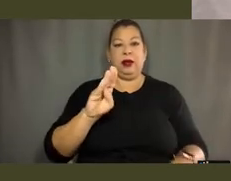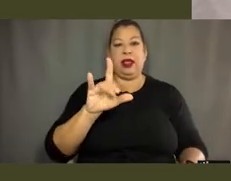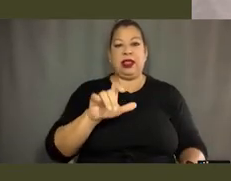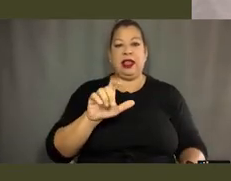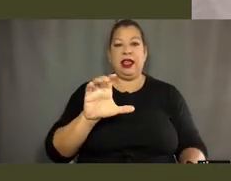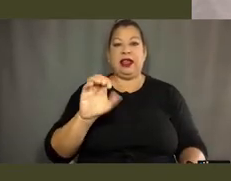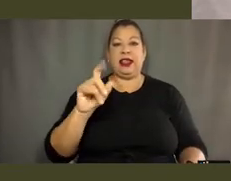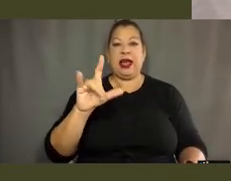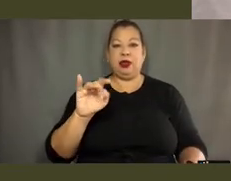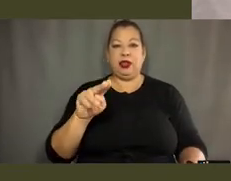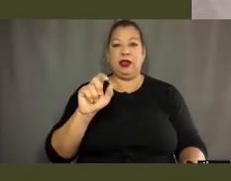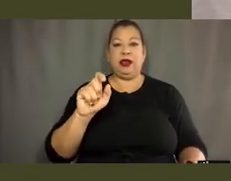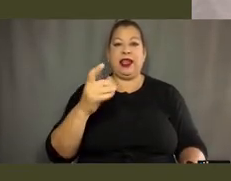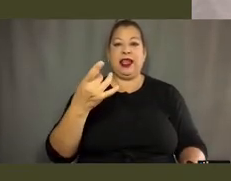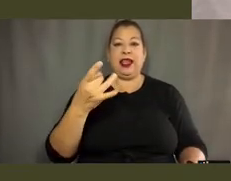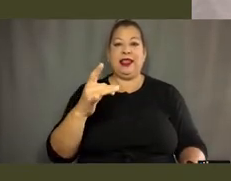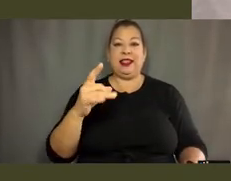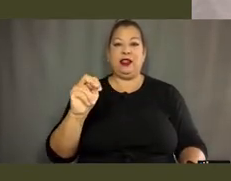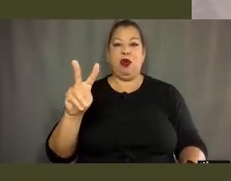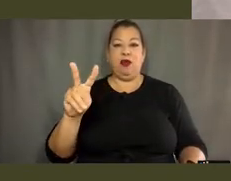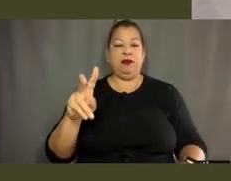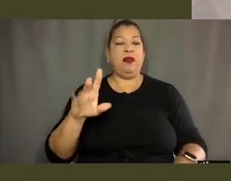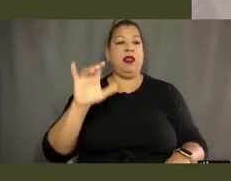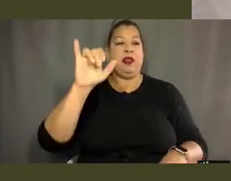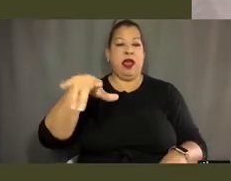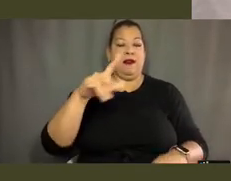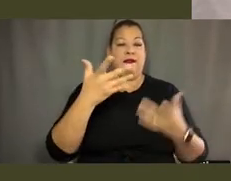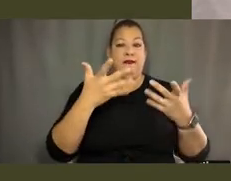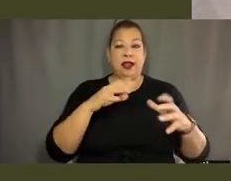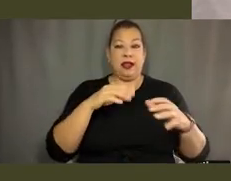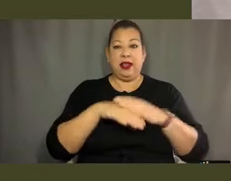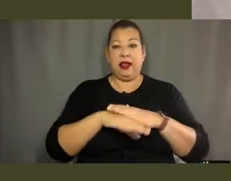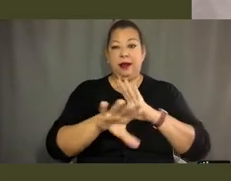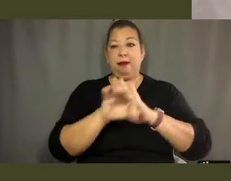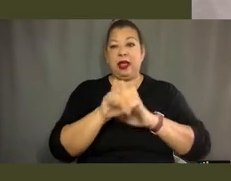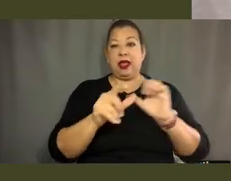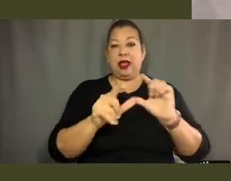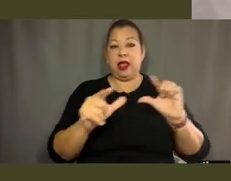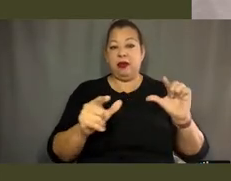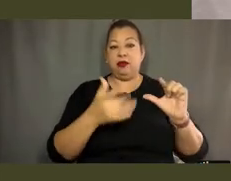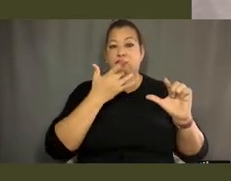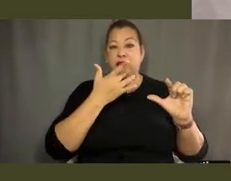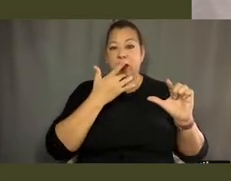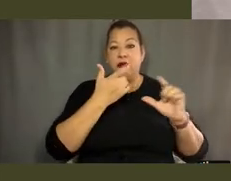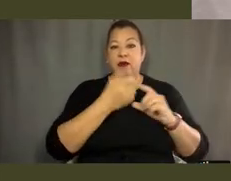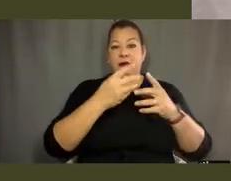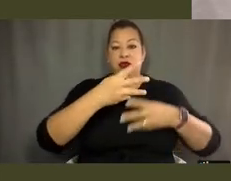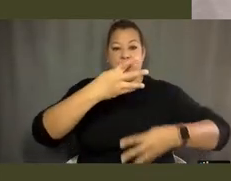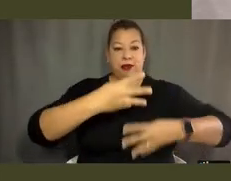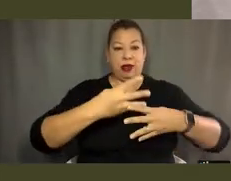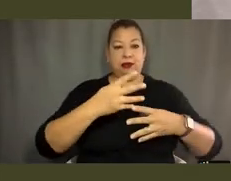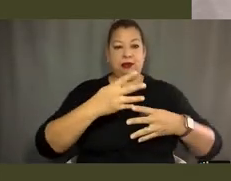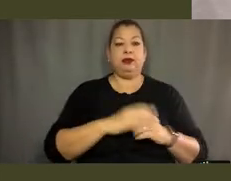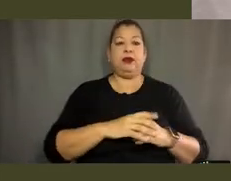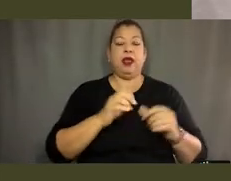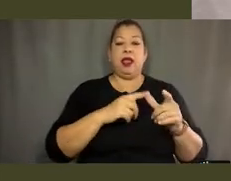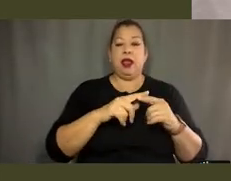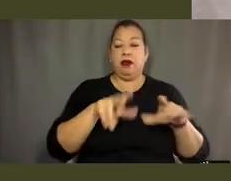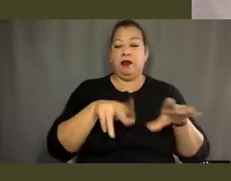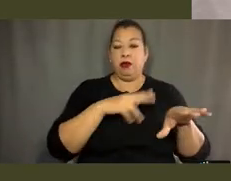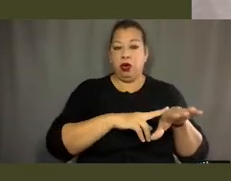bit.ly/captions18nov. Once you're on the website, just select the language you want from the drop-down menu. And of course, you've probably all